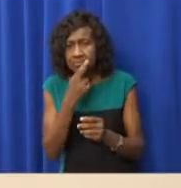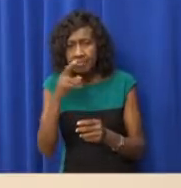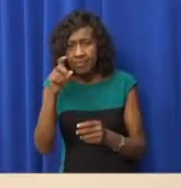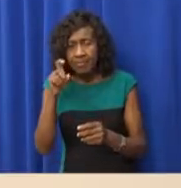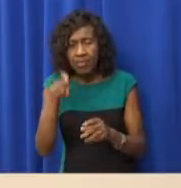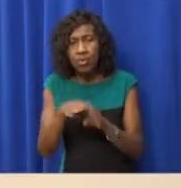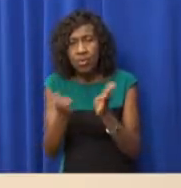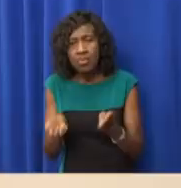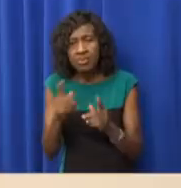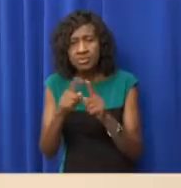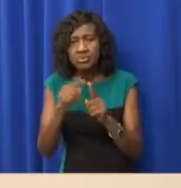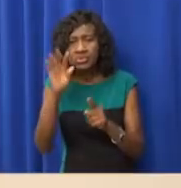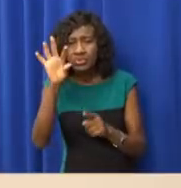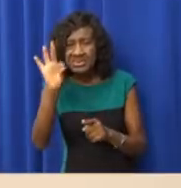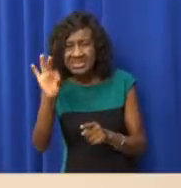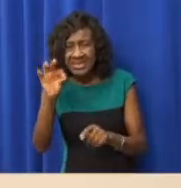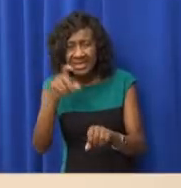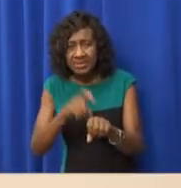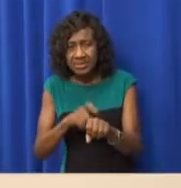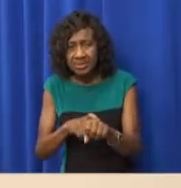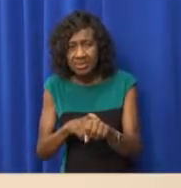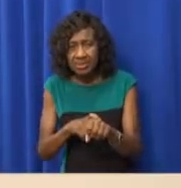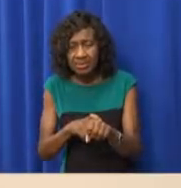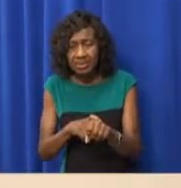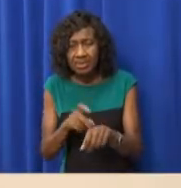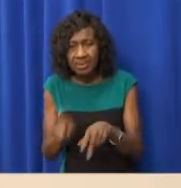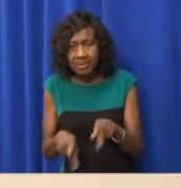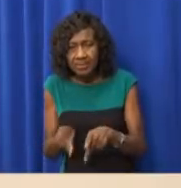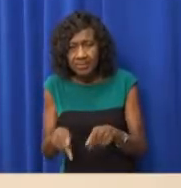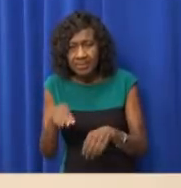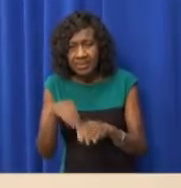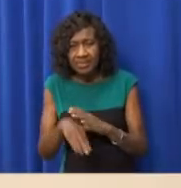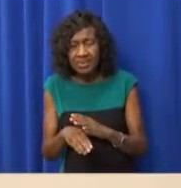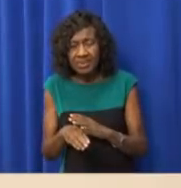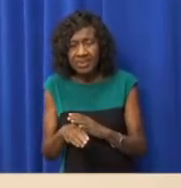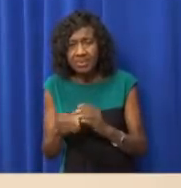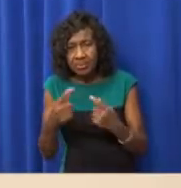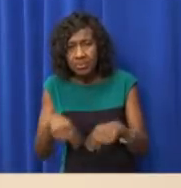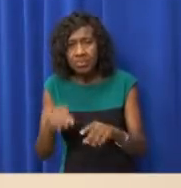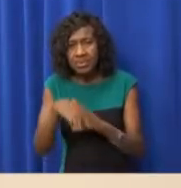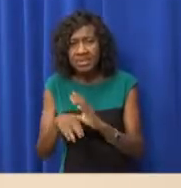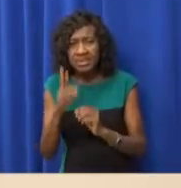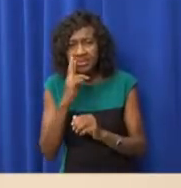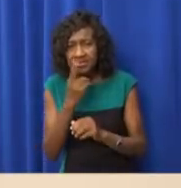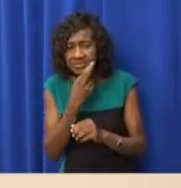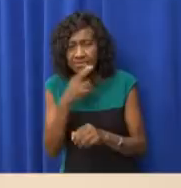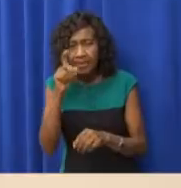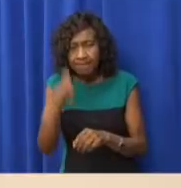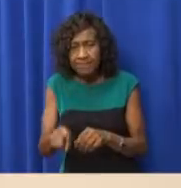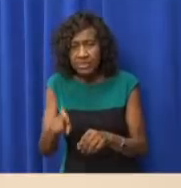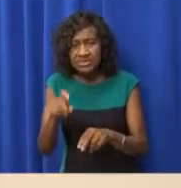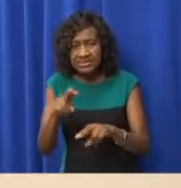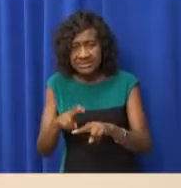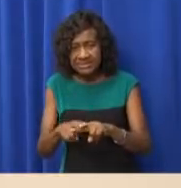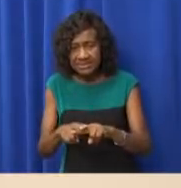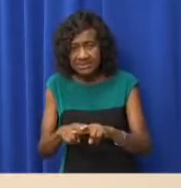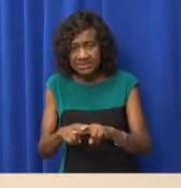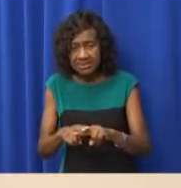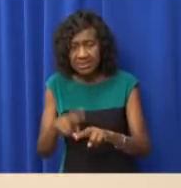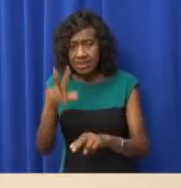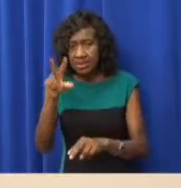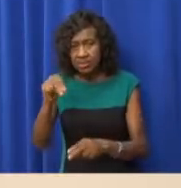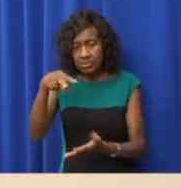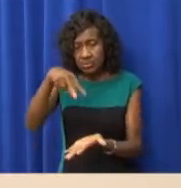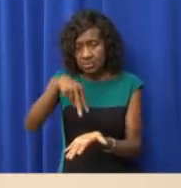p.m. Customers can only be served when seated at a table. No bar or standing service is permitted. No